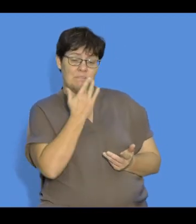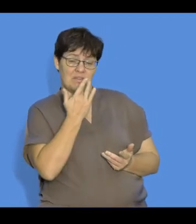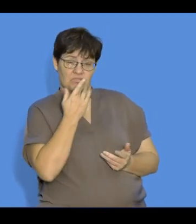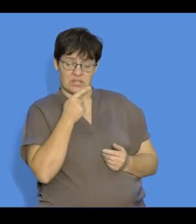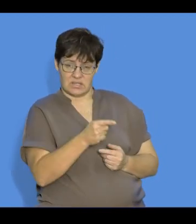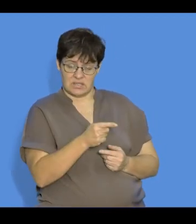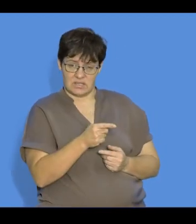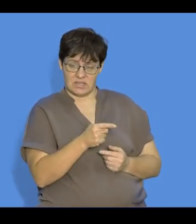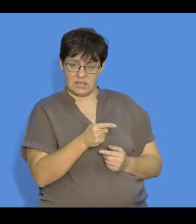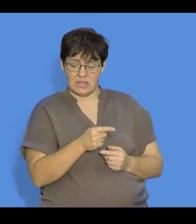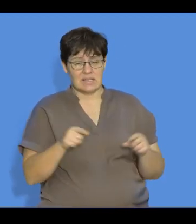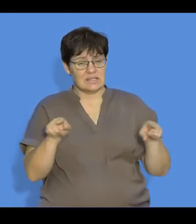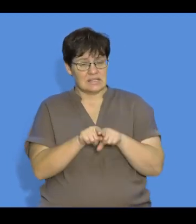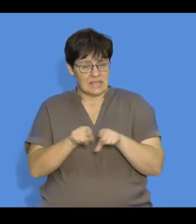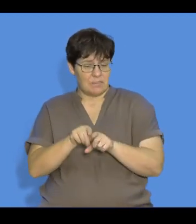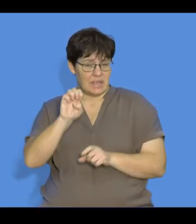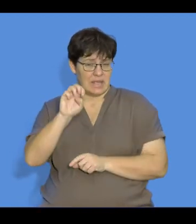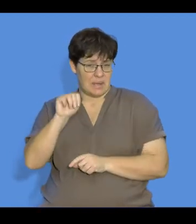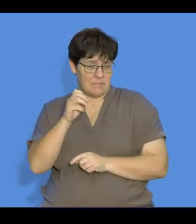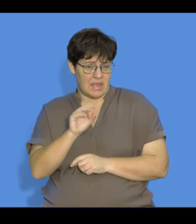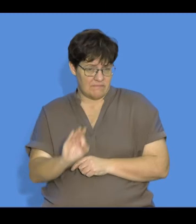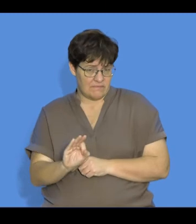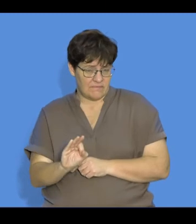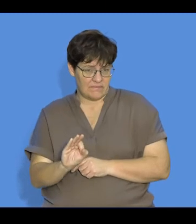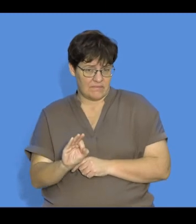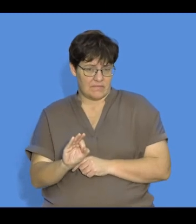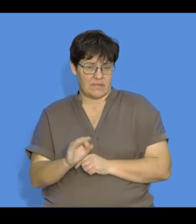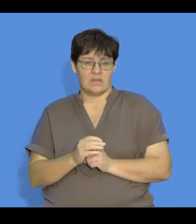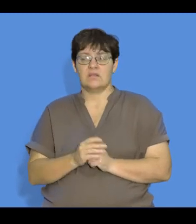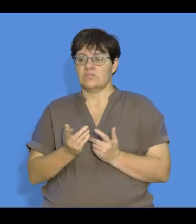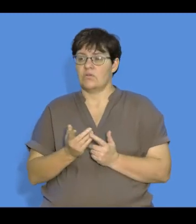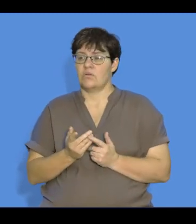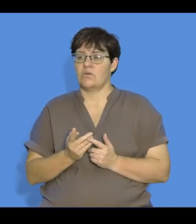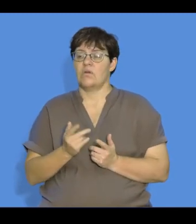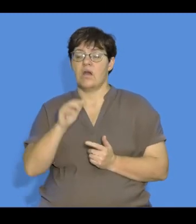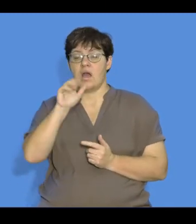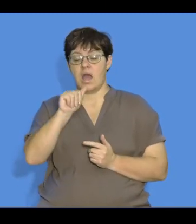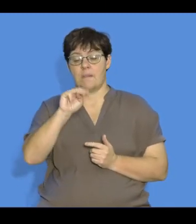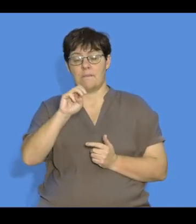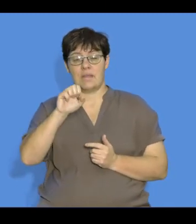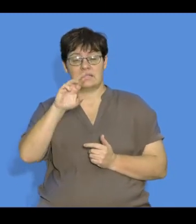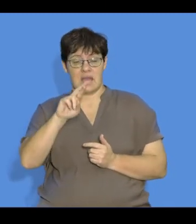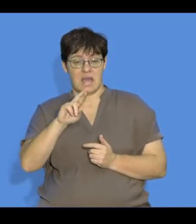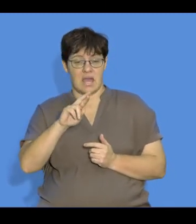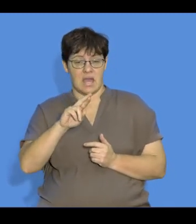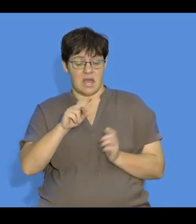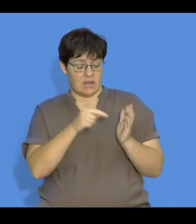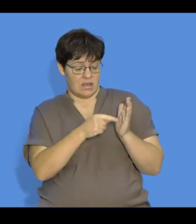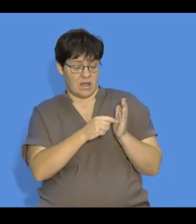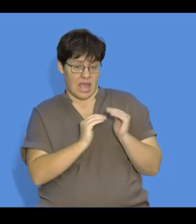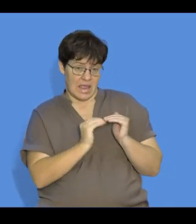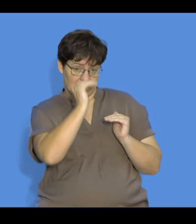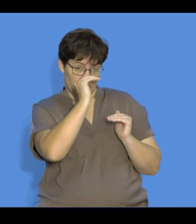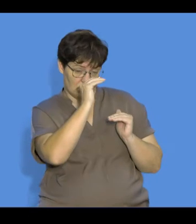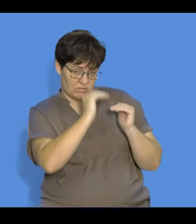still has the same EMF. Then the question says, will the ammeter reading increase, decrease, or remain the